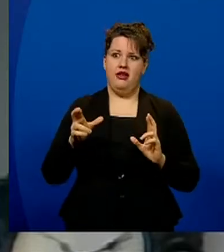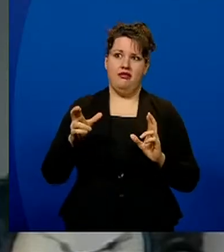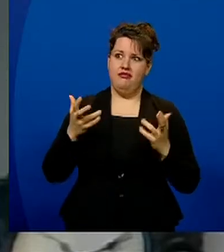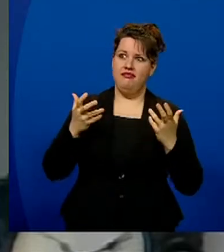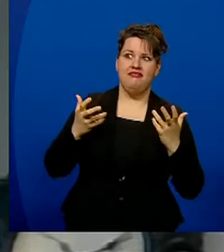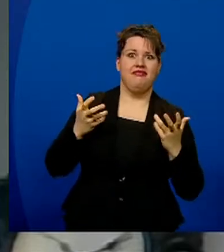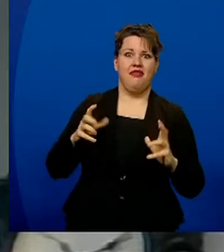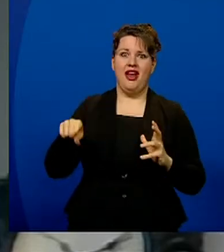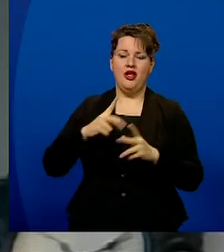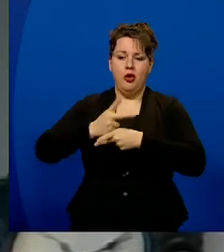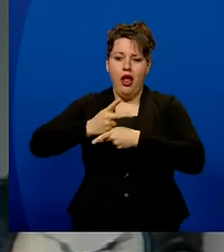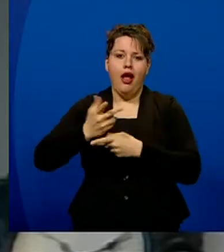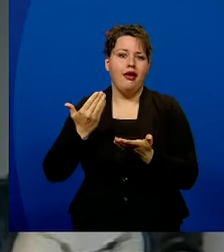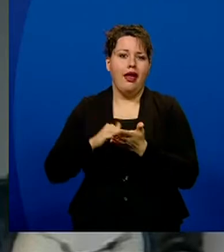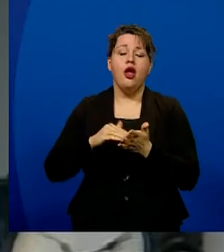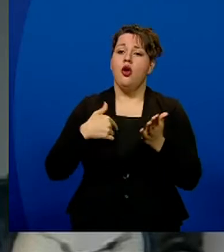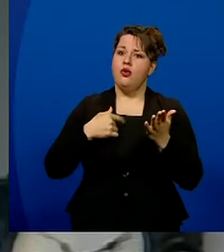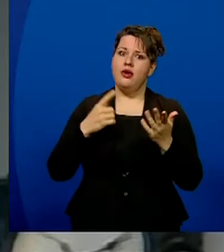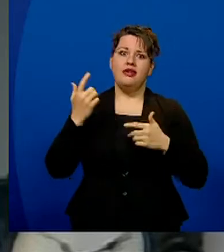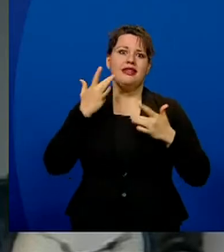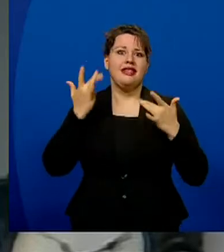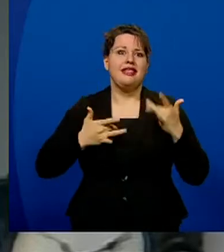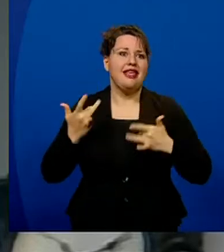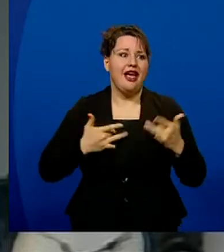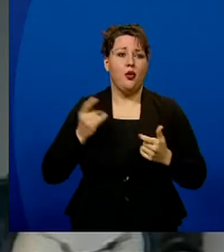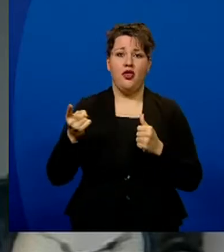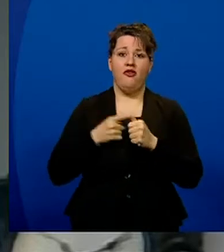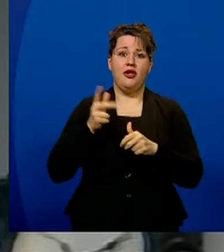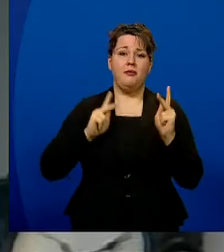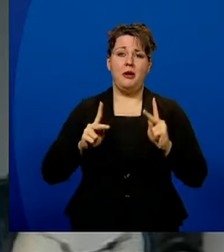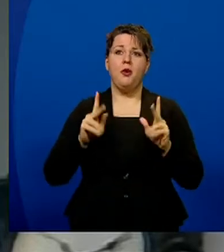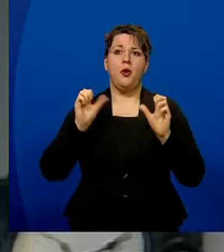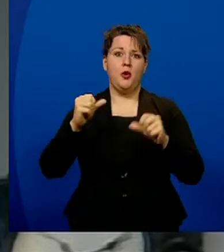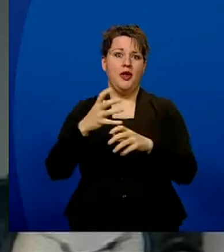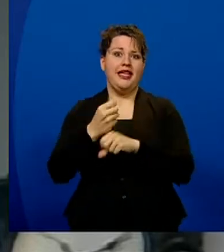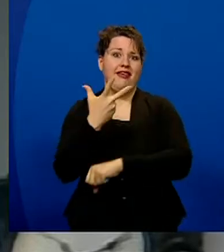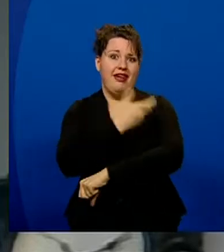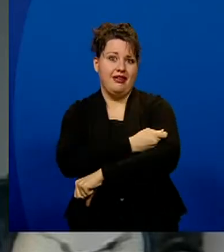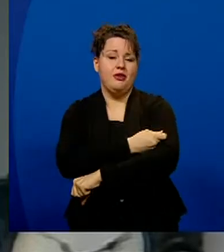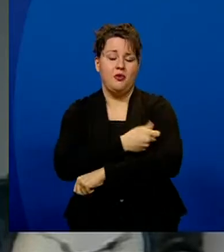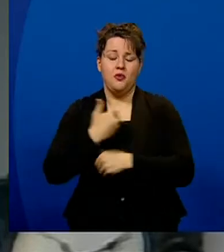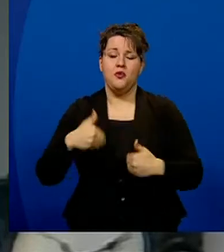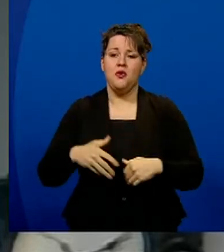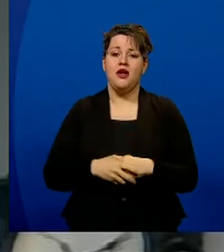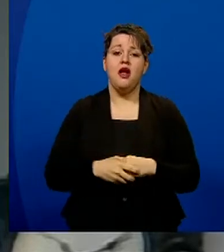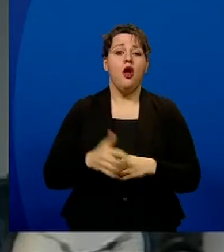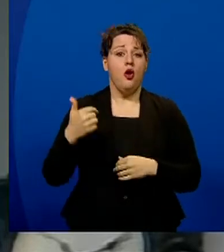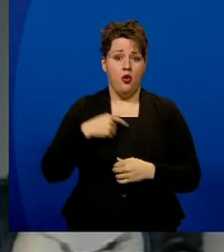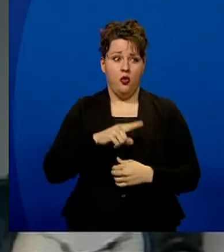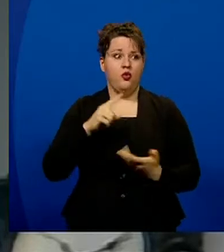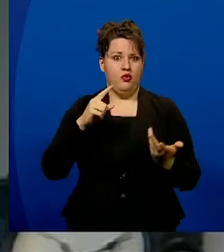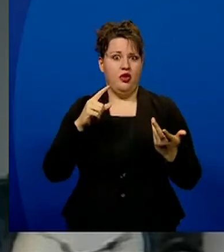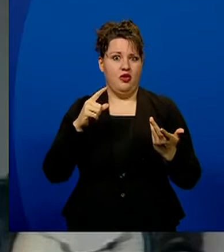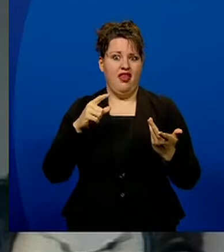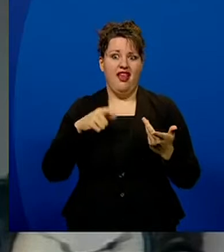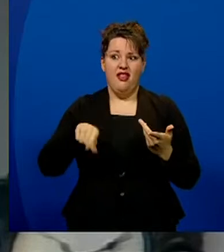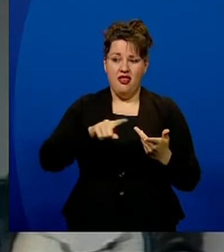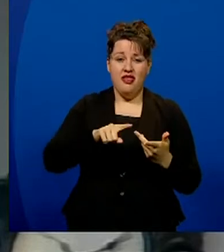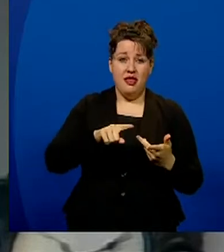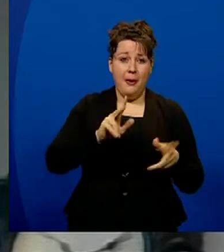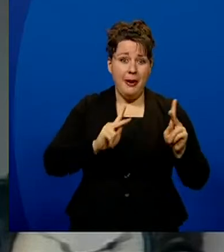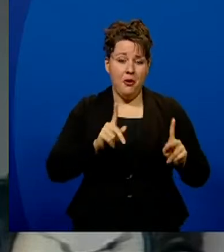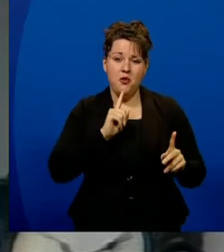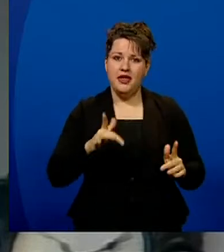than excited to find out we would be the first on the list to receive the vaccinations. You would have thought we were giving them a winning lottery